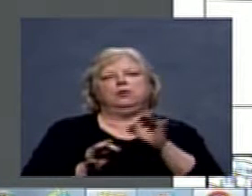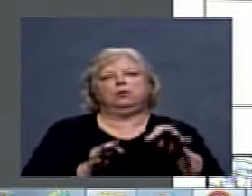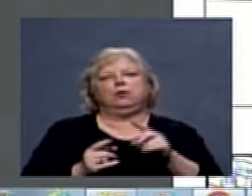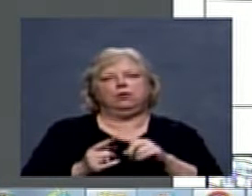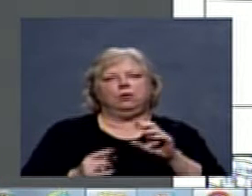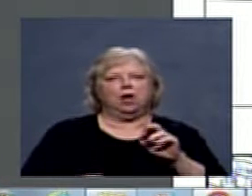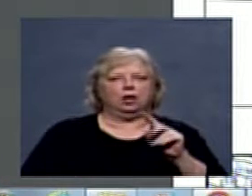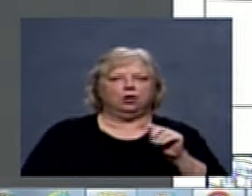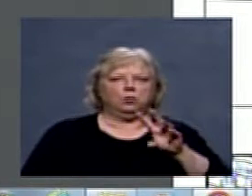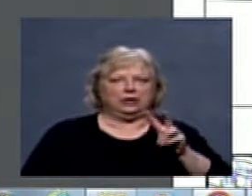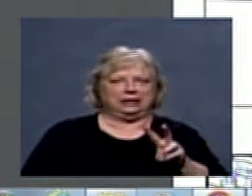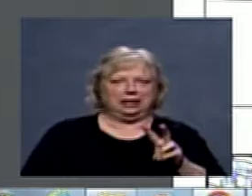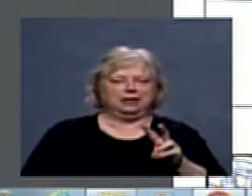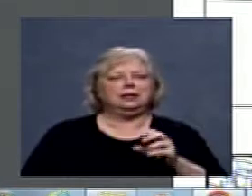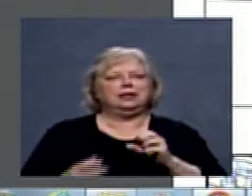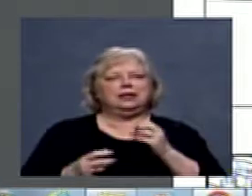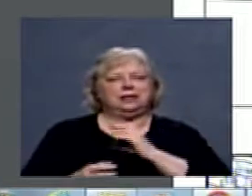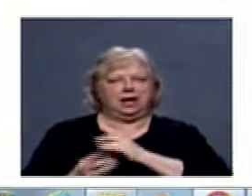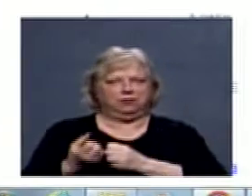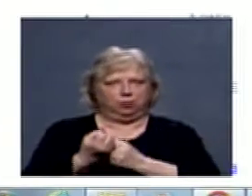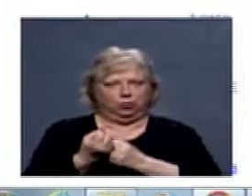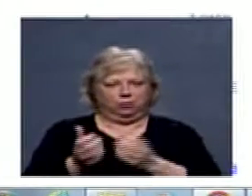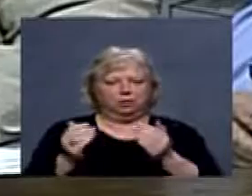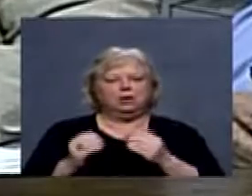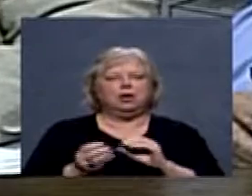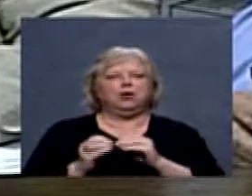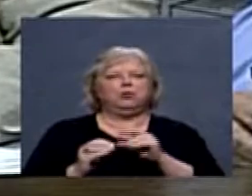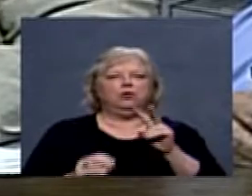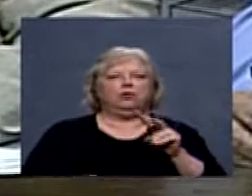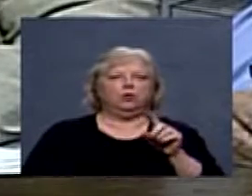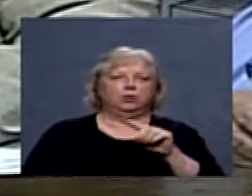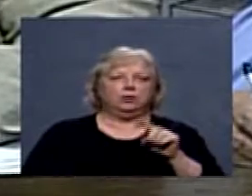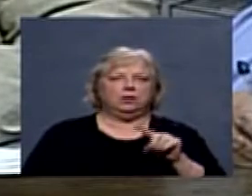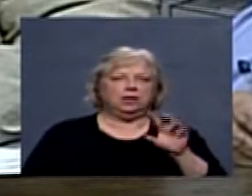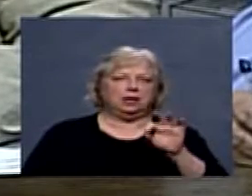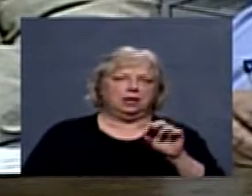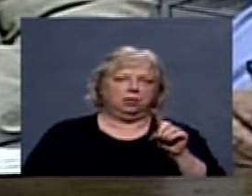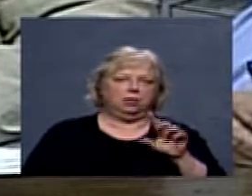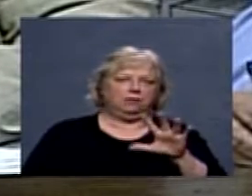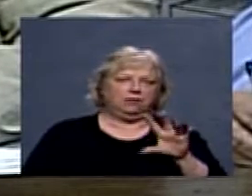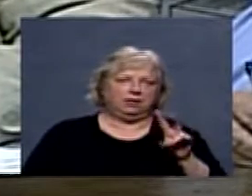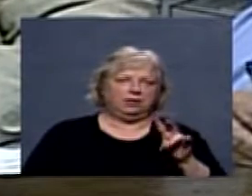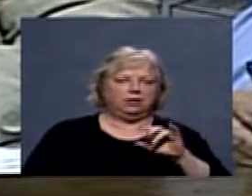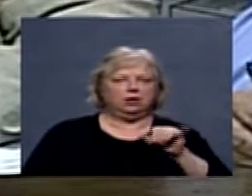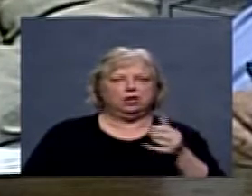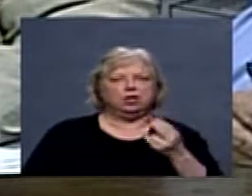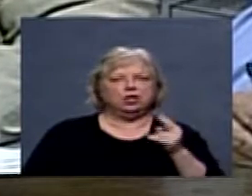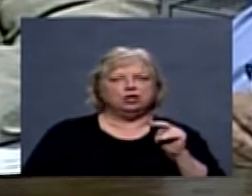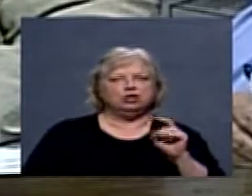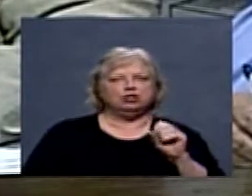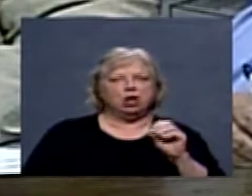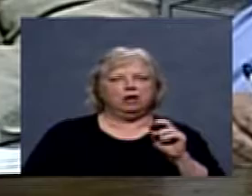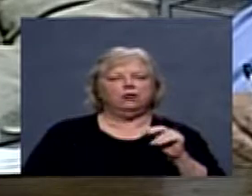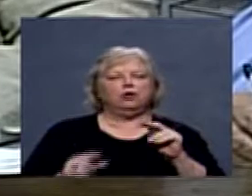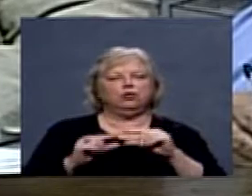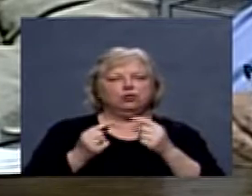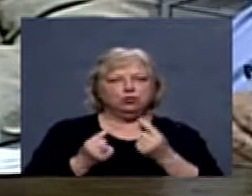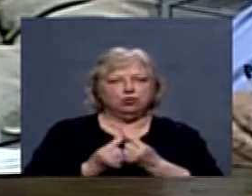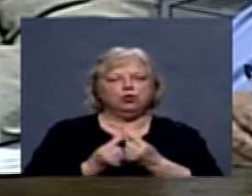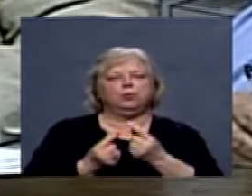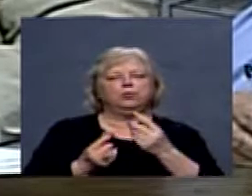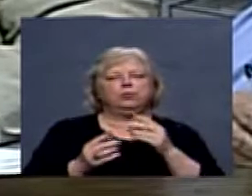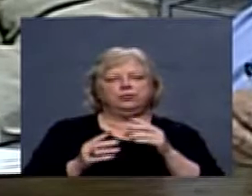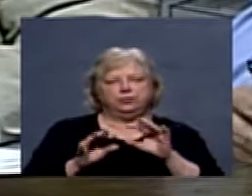that request. Item number 2, Z9157, Johnson Group Care Facility, Special Use